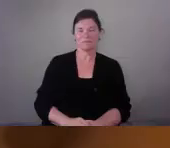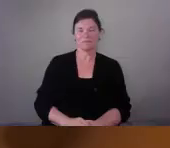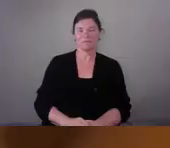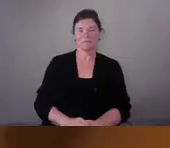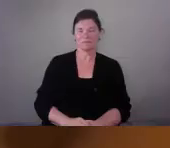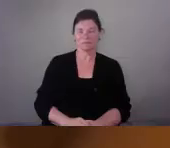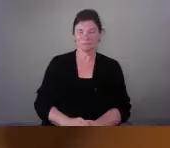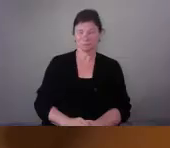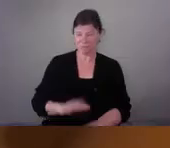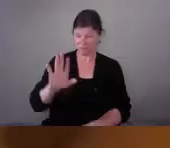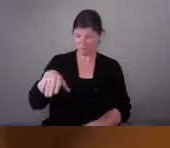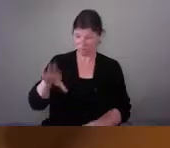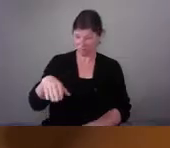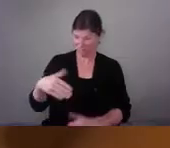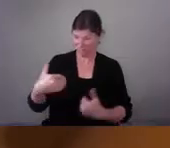Be